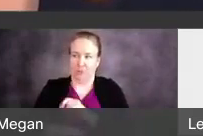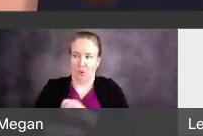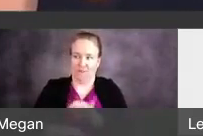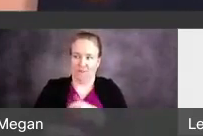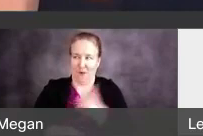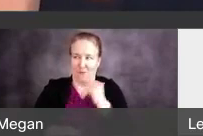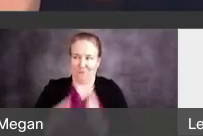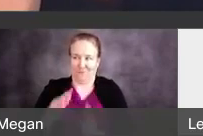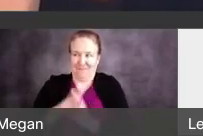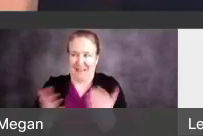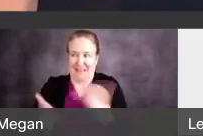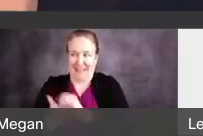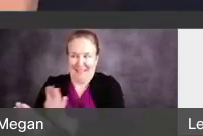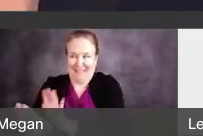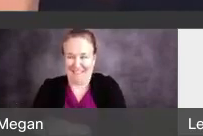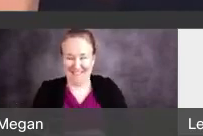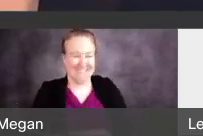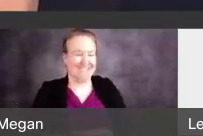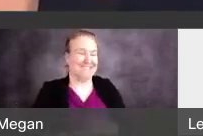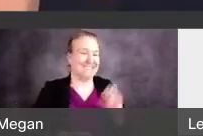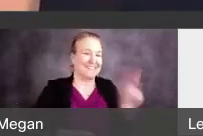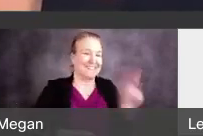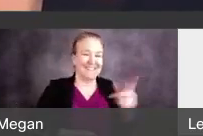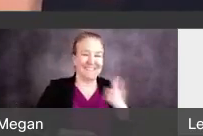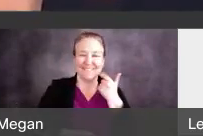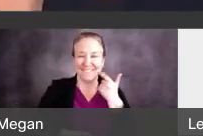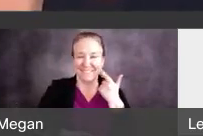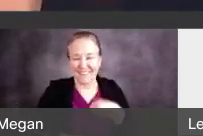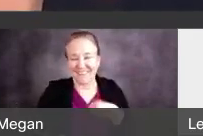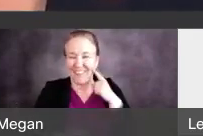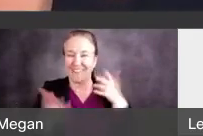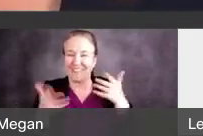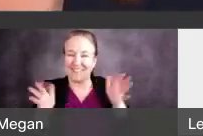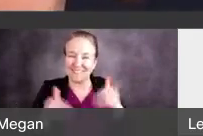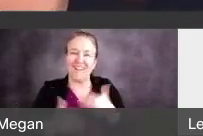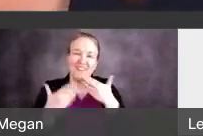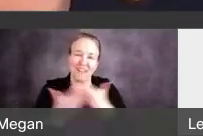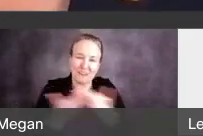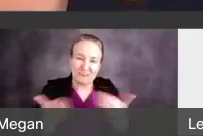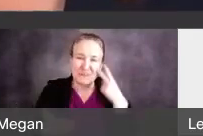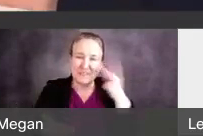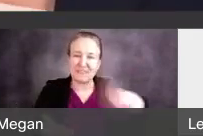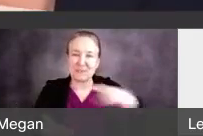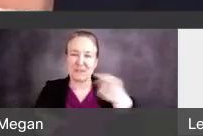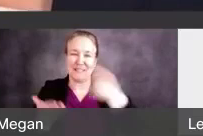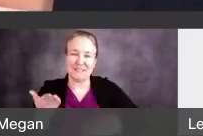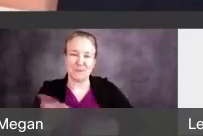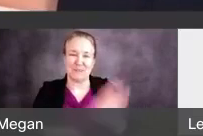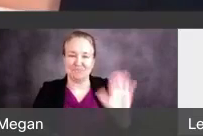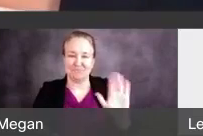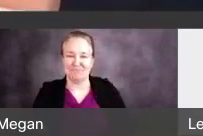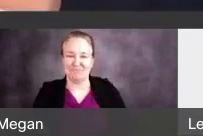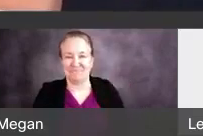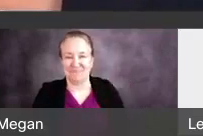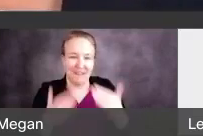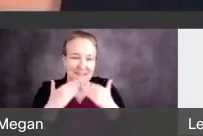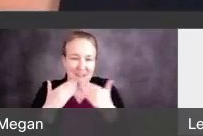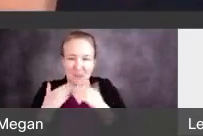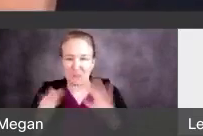Okay. All right. I think that's it then. Thank you, everybody. We'll see you next week. Thank you.